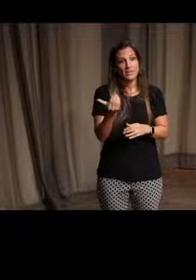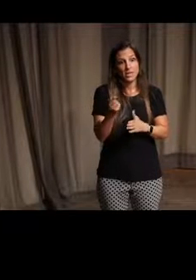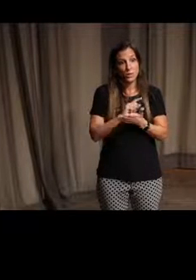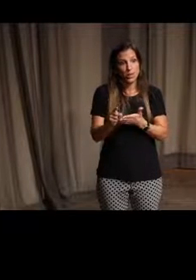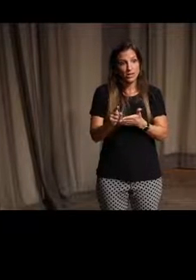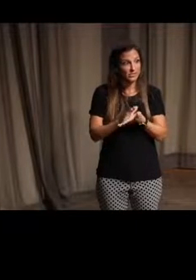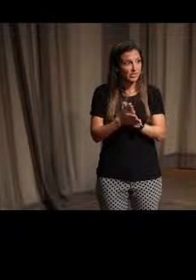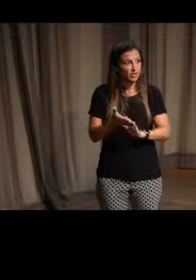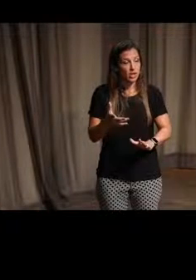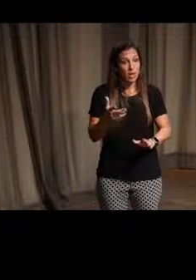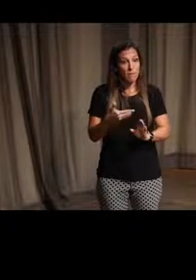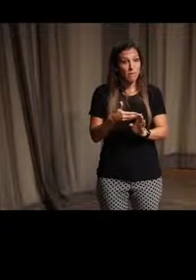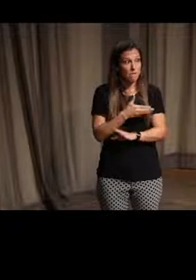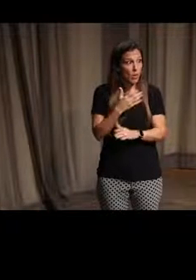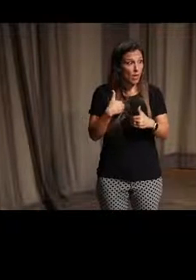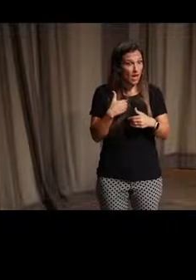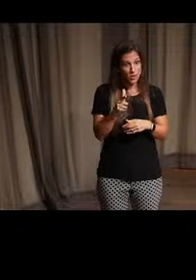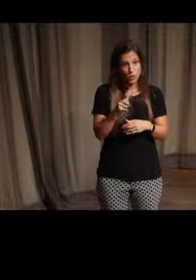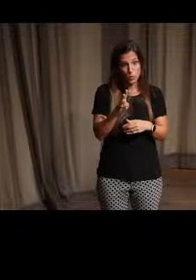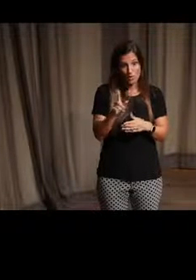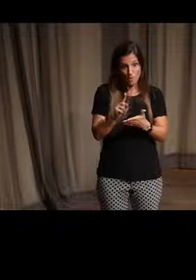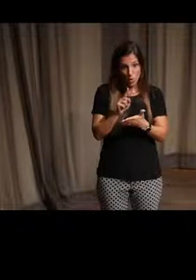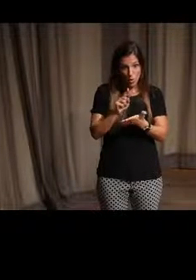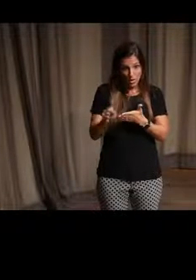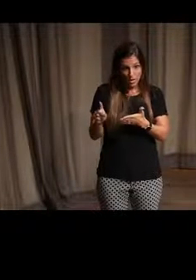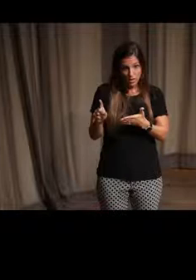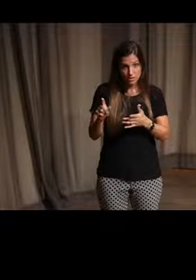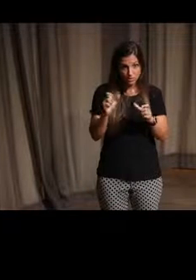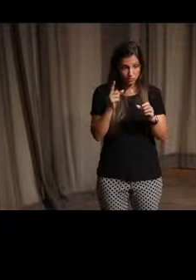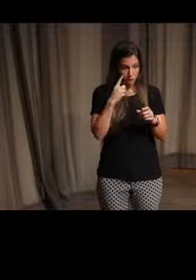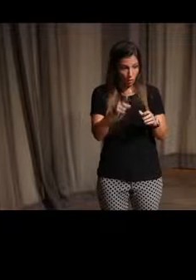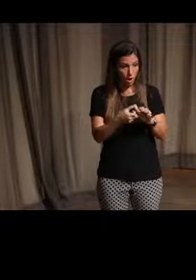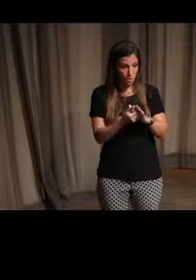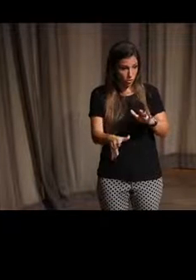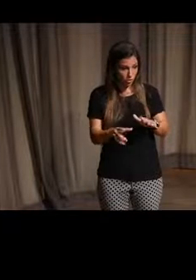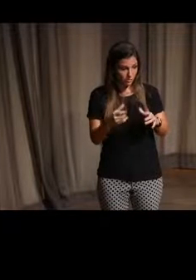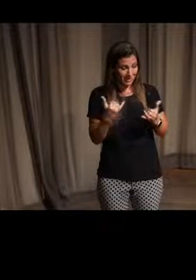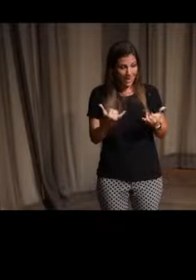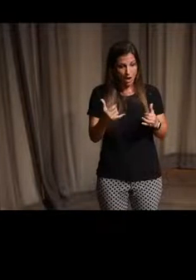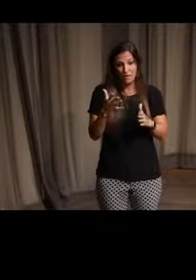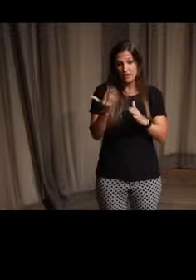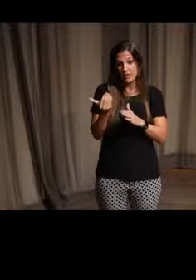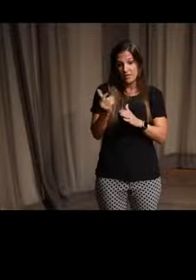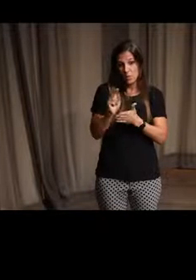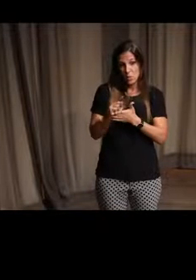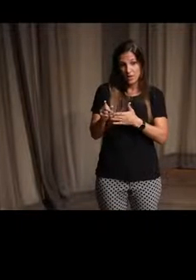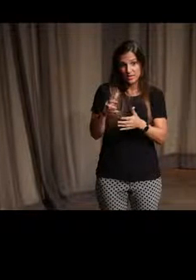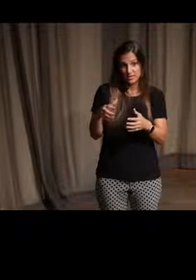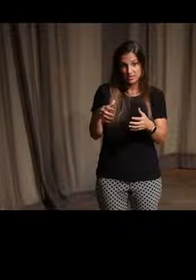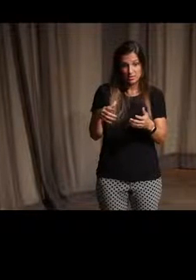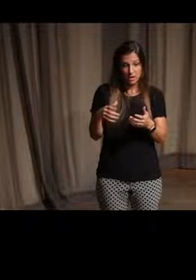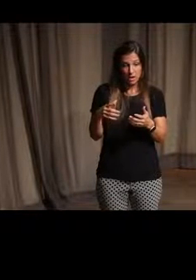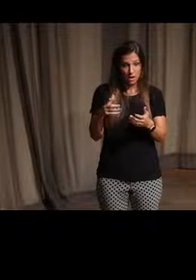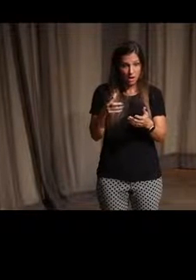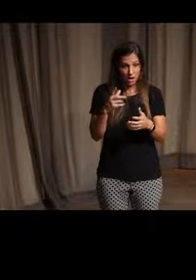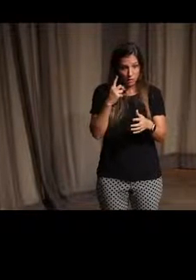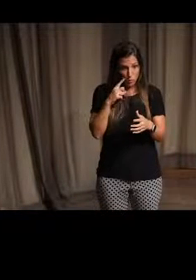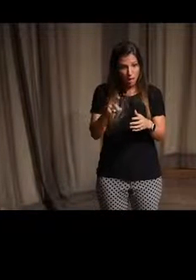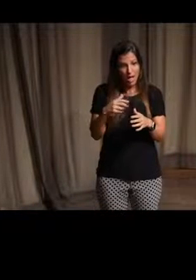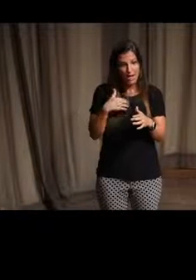weeks. Before, we had 24 weeks, a woman could get an abortion. But now, after 15 weeks of labor, a woman has to